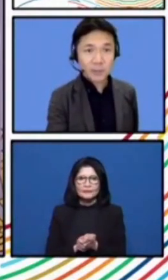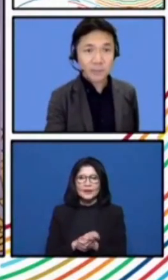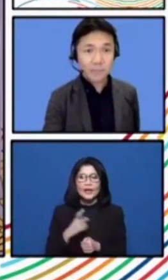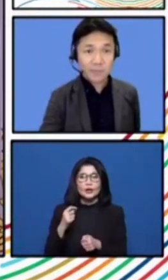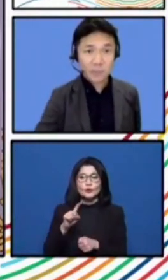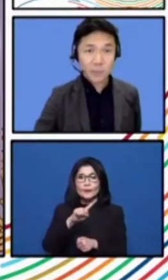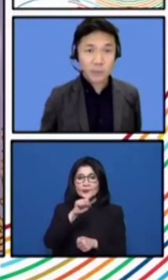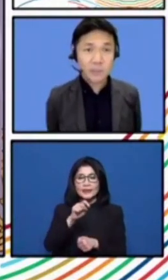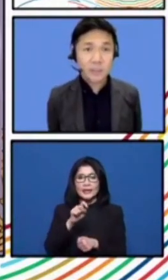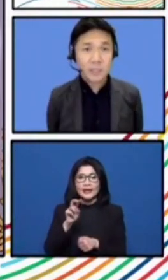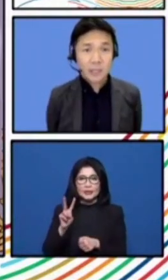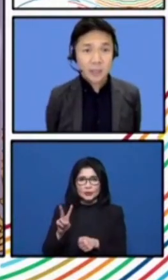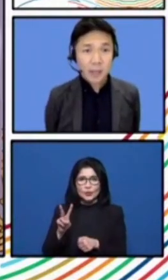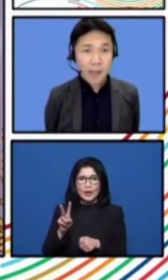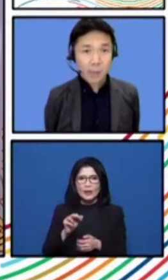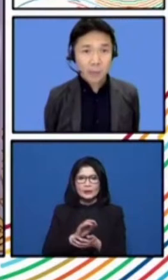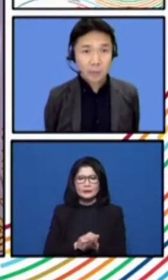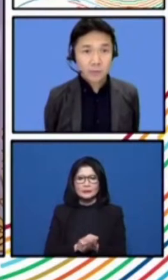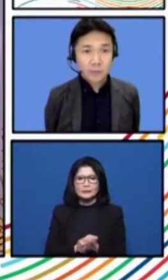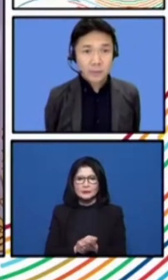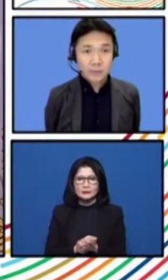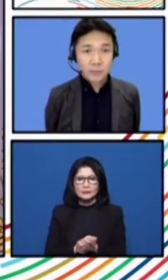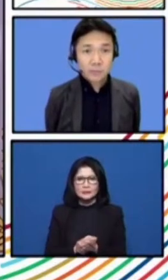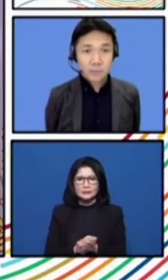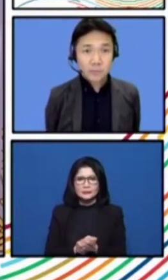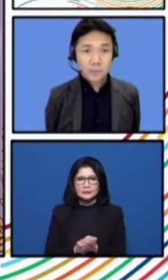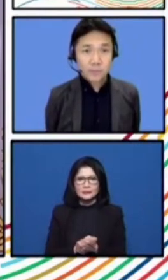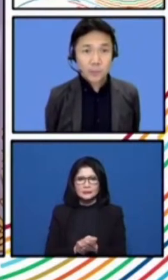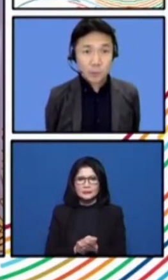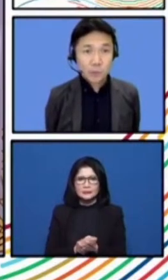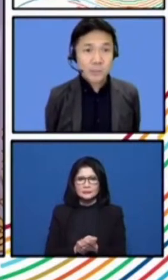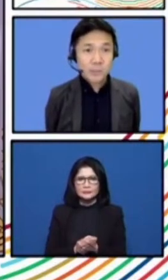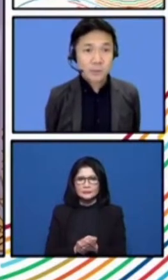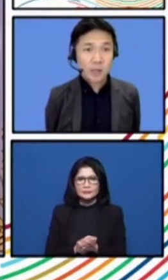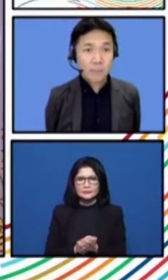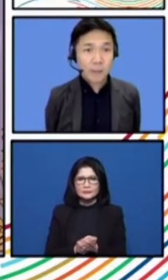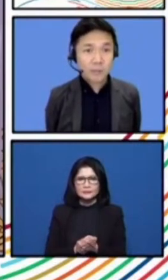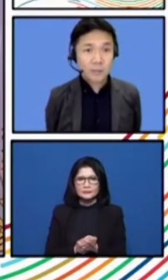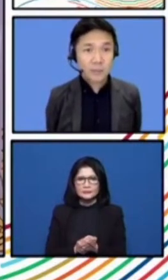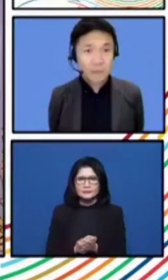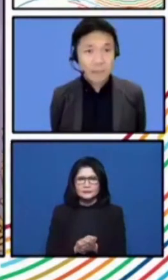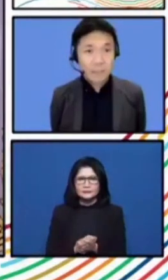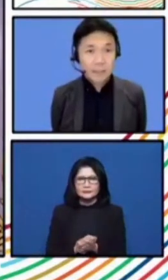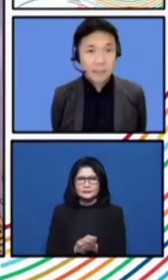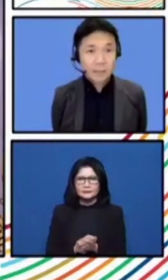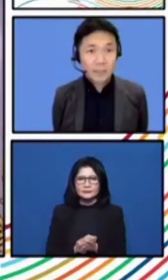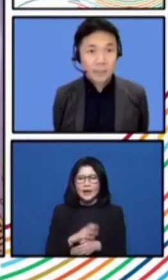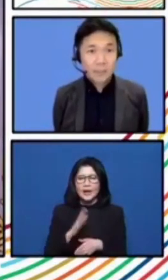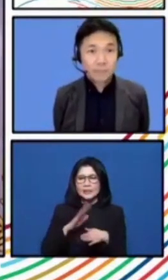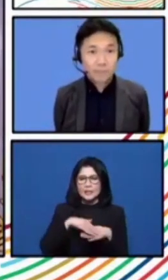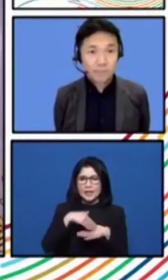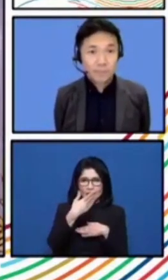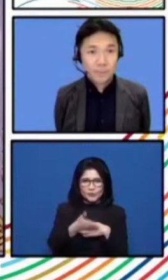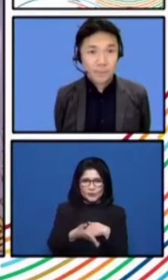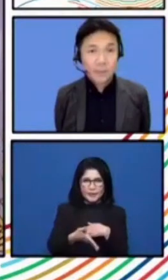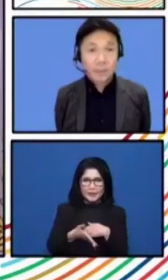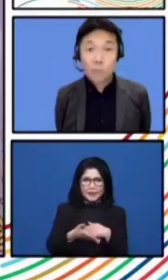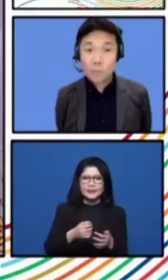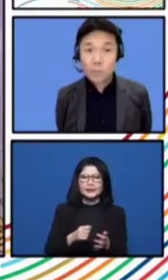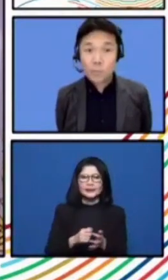so the first question I will not conclude to talk about the